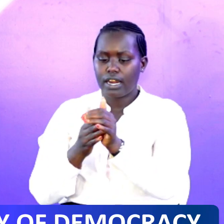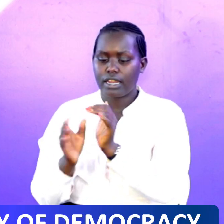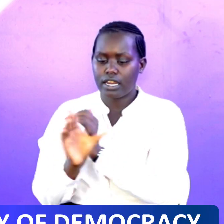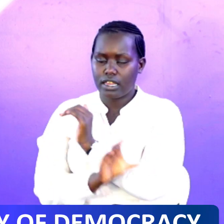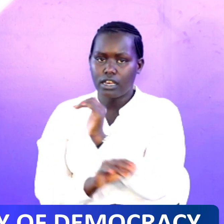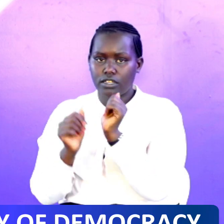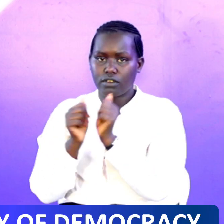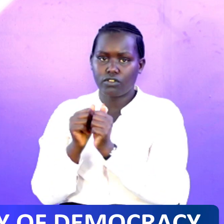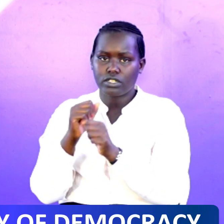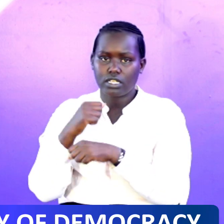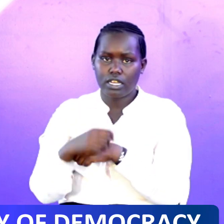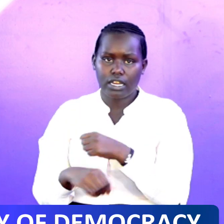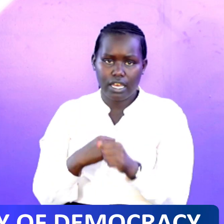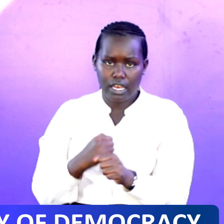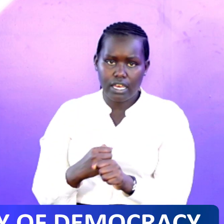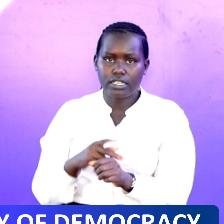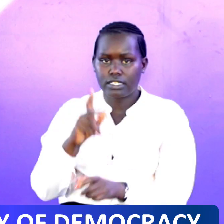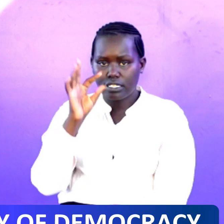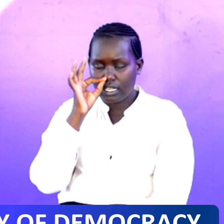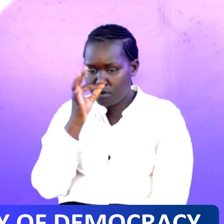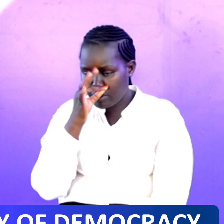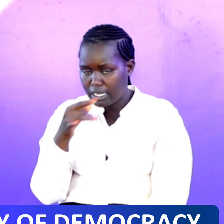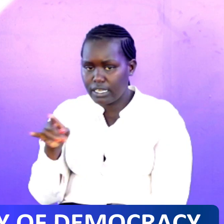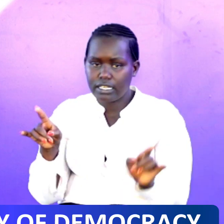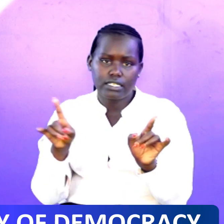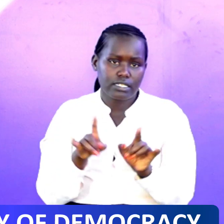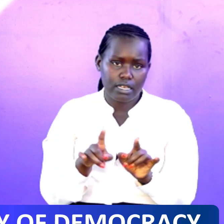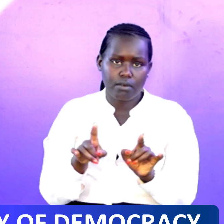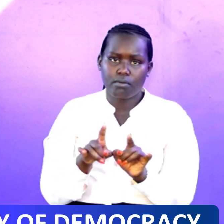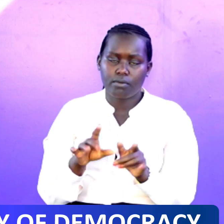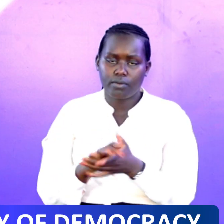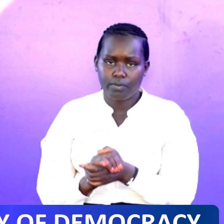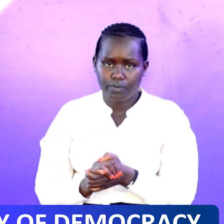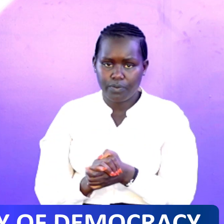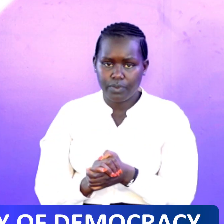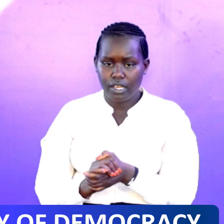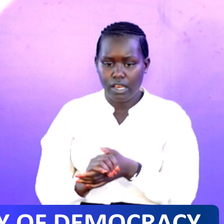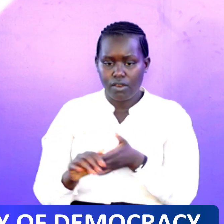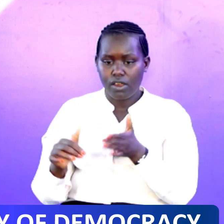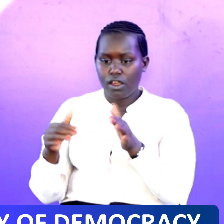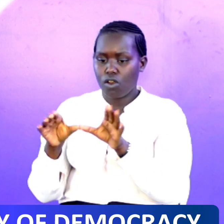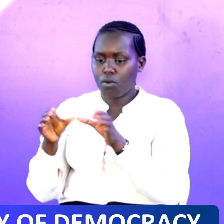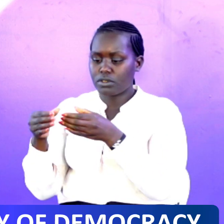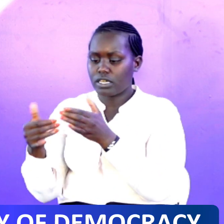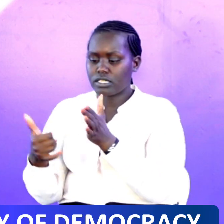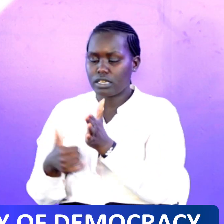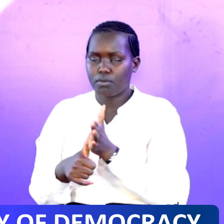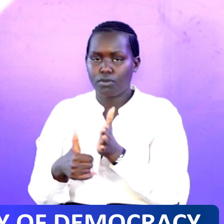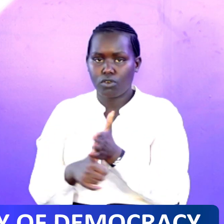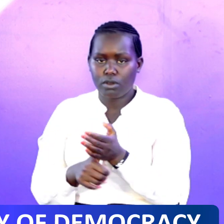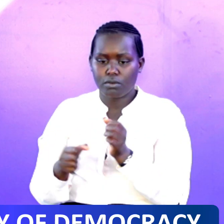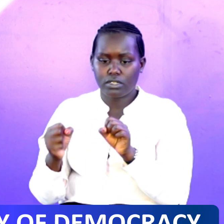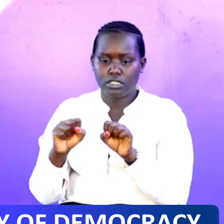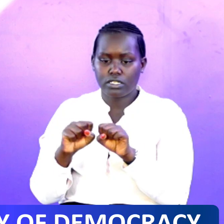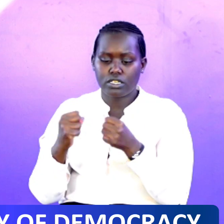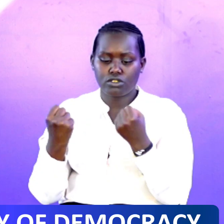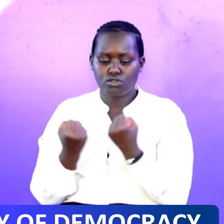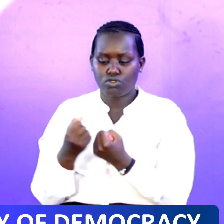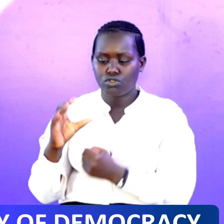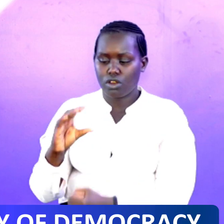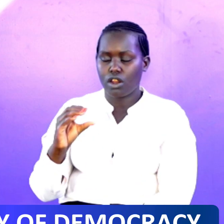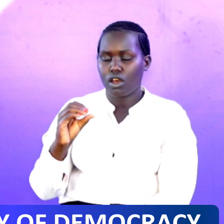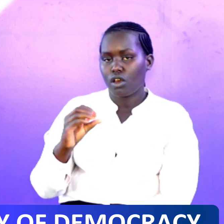did. Kenyatta did. So don't see another community as a problem to you. We need social cohesion. I